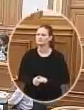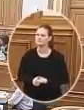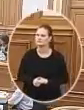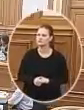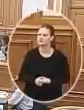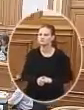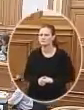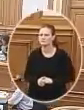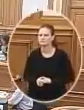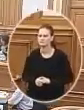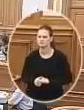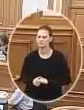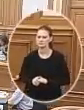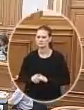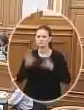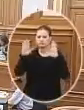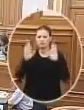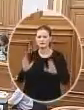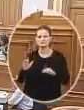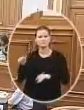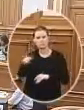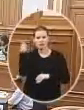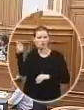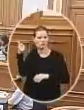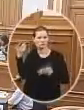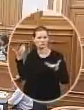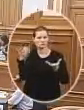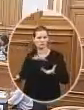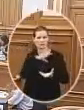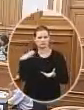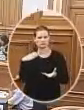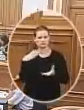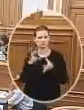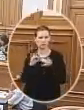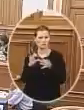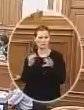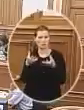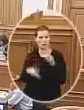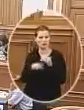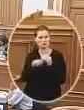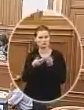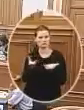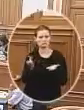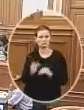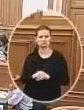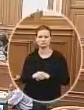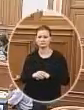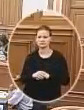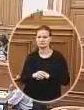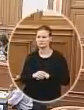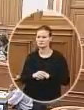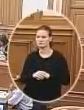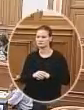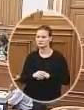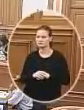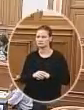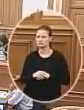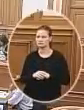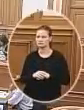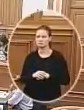Great, wonderful. Any other council member or staff comments or